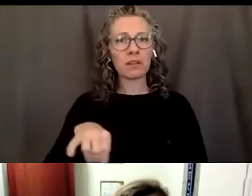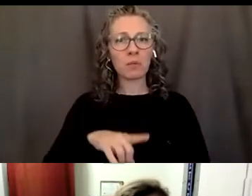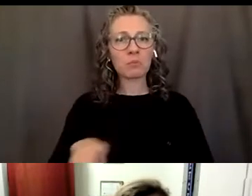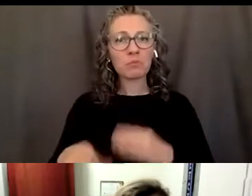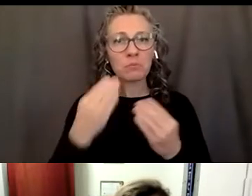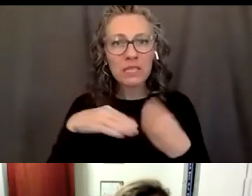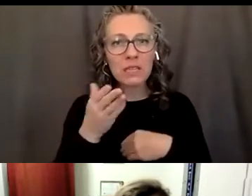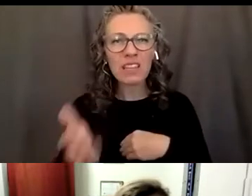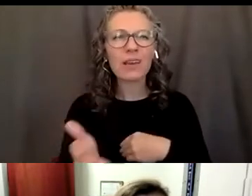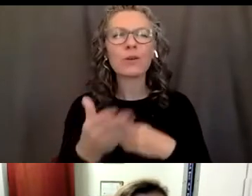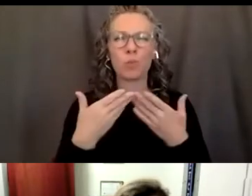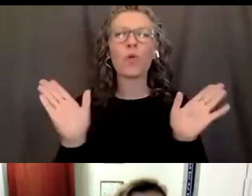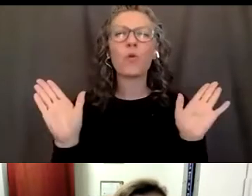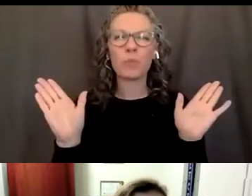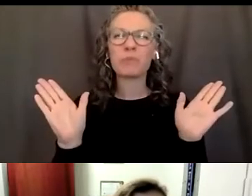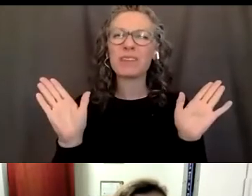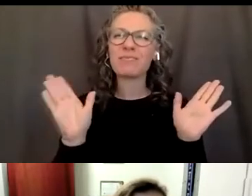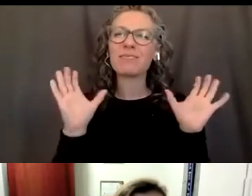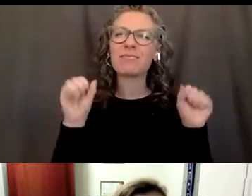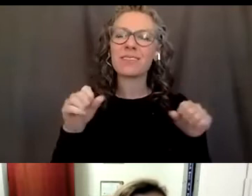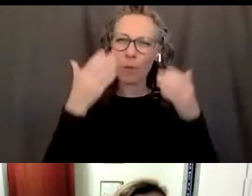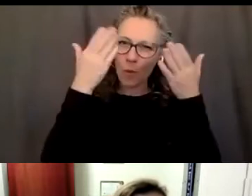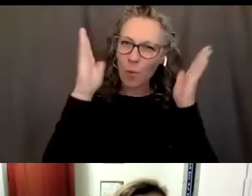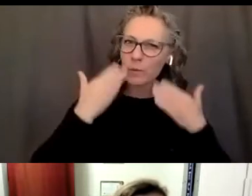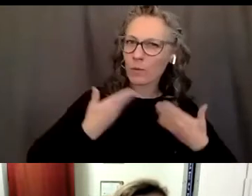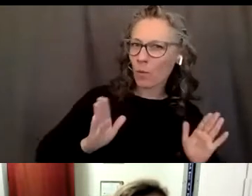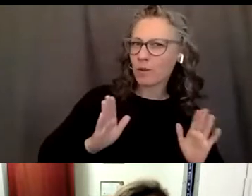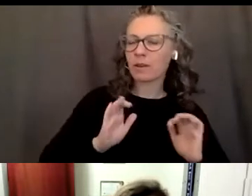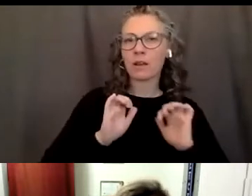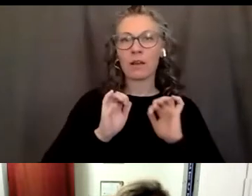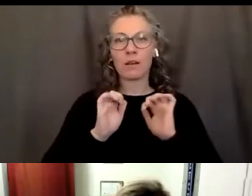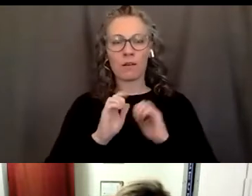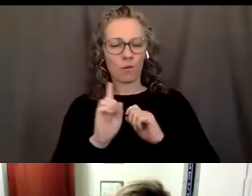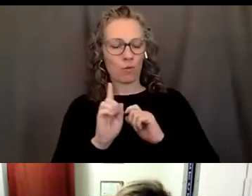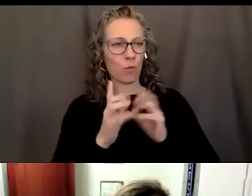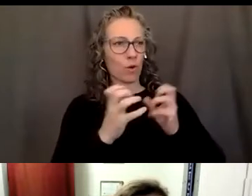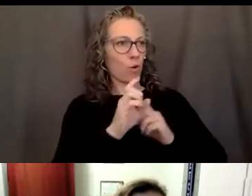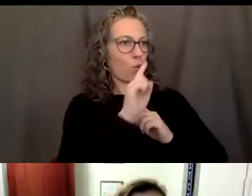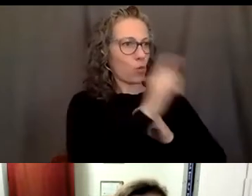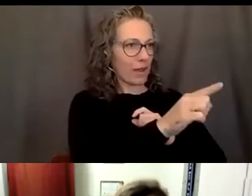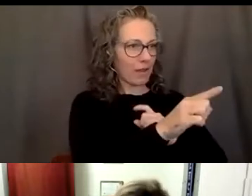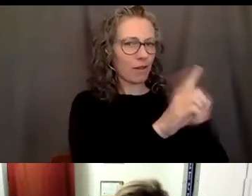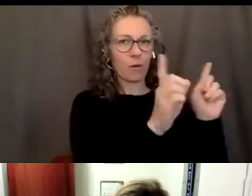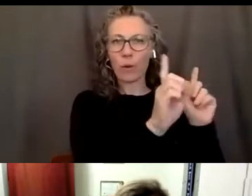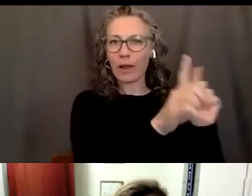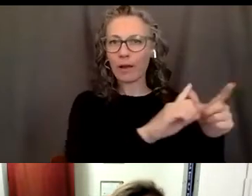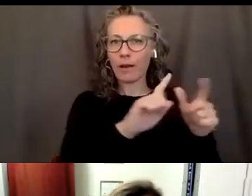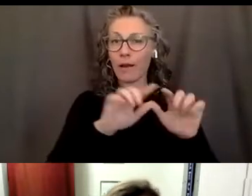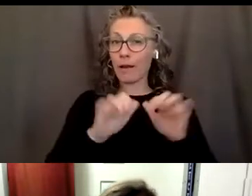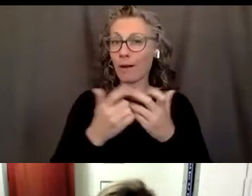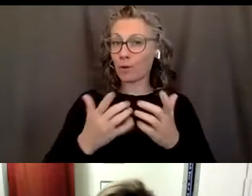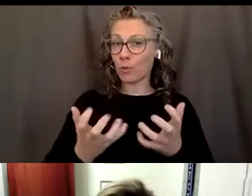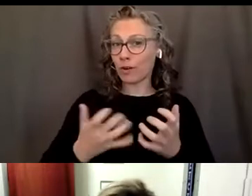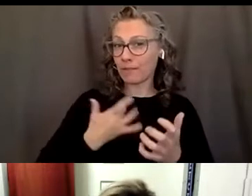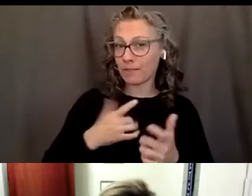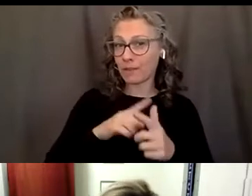just being open, kind of having an idea of where you want to go, how you want to feel, how you want to show up for yourself, for other people,